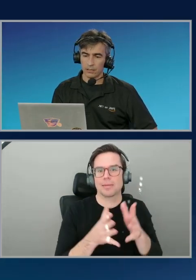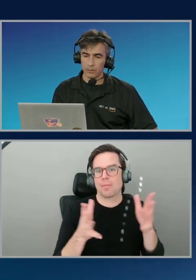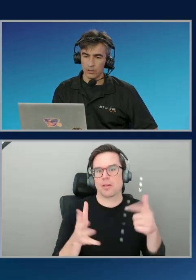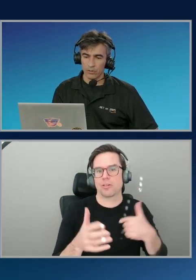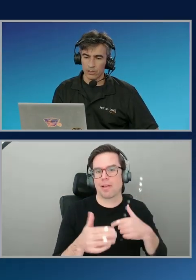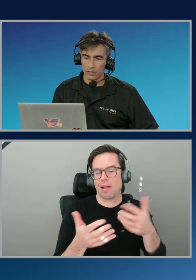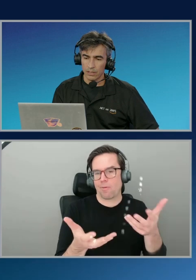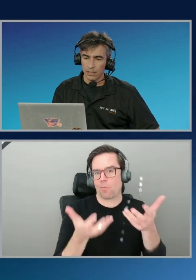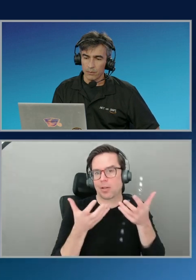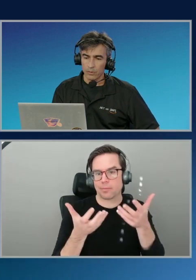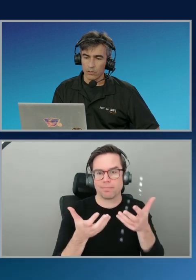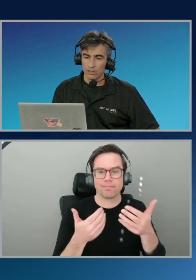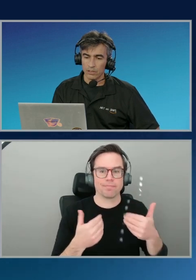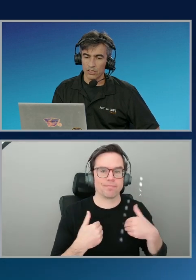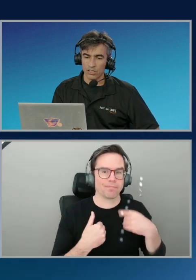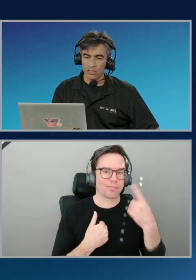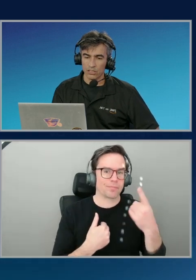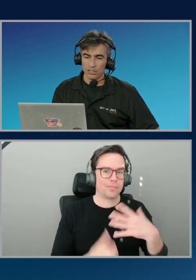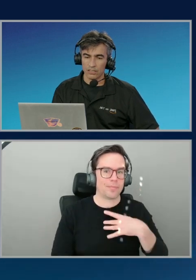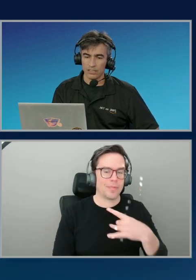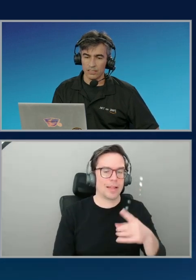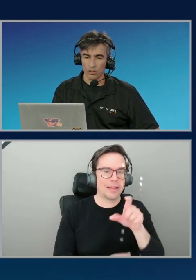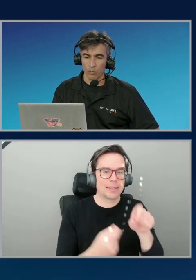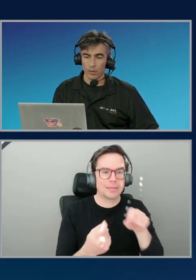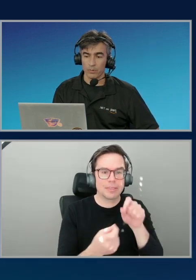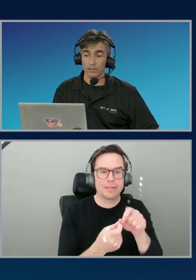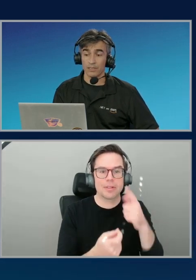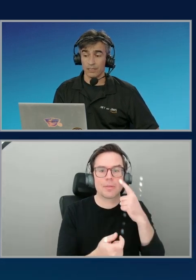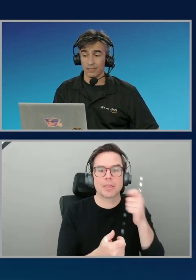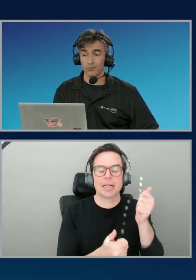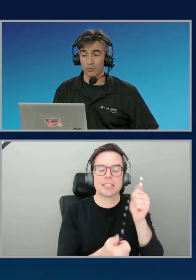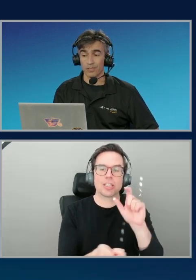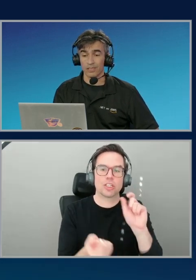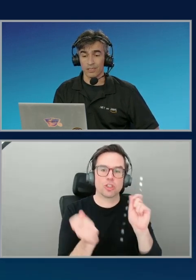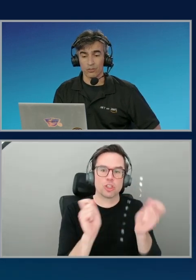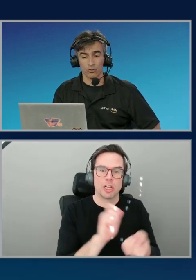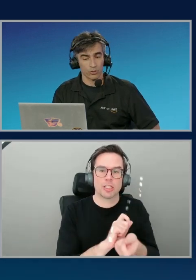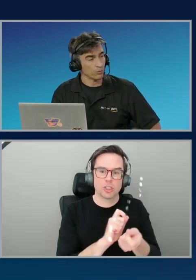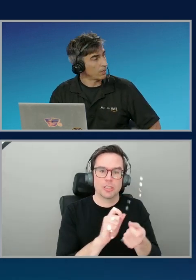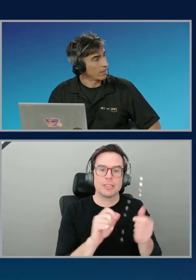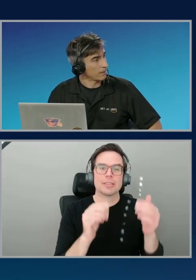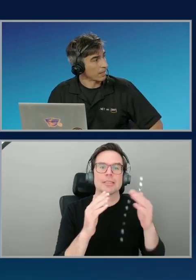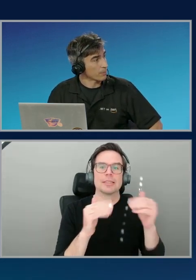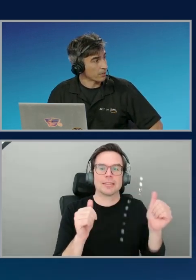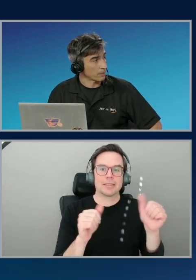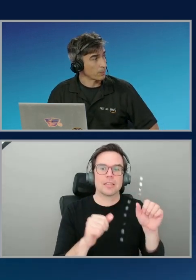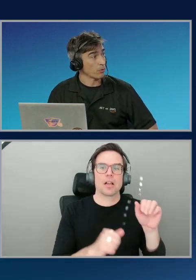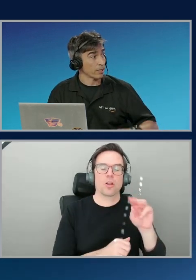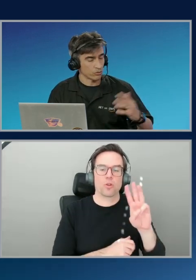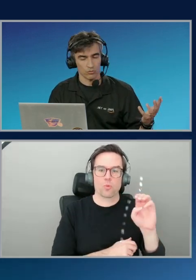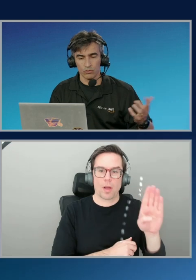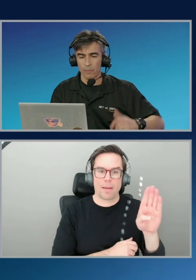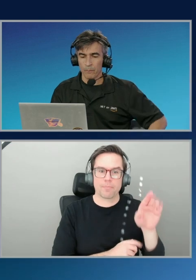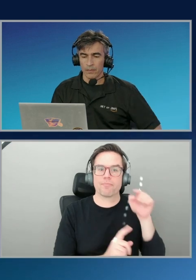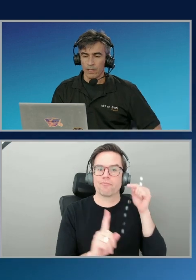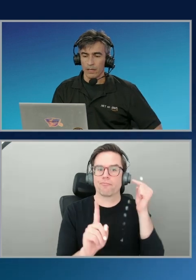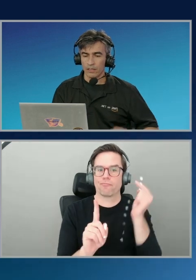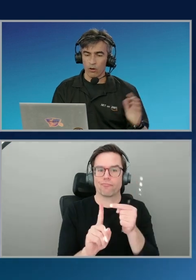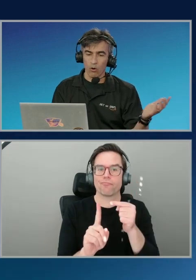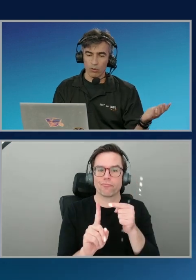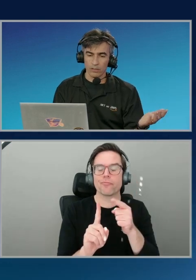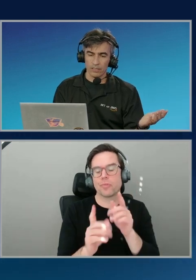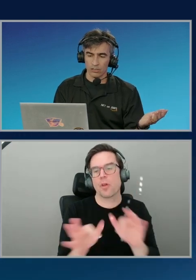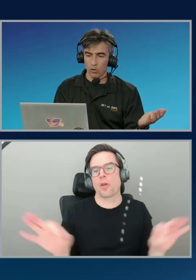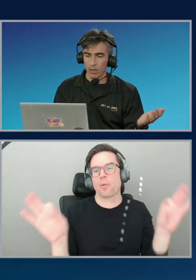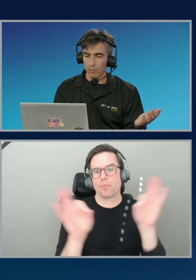like specifically because it changes system.web. This is a really crucial library that people like to use. And